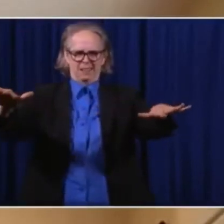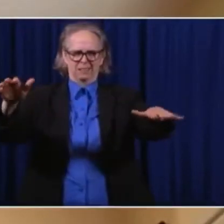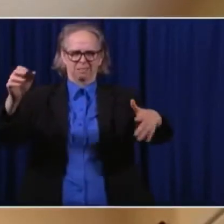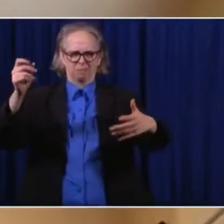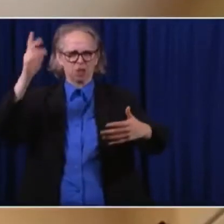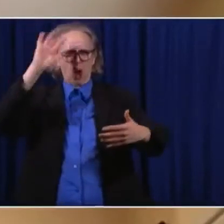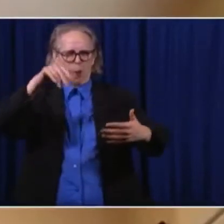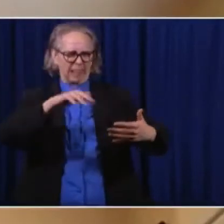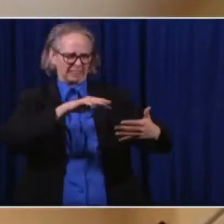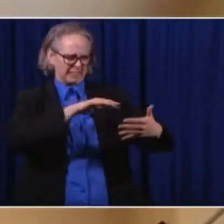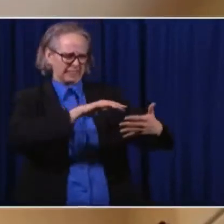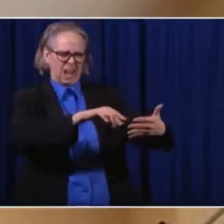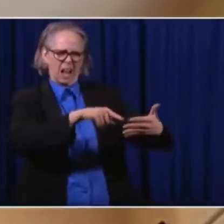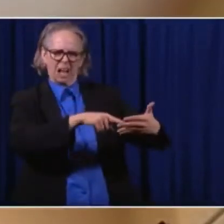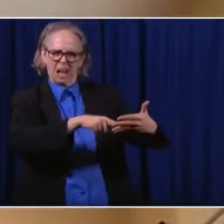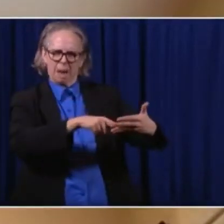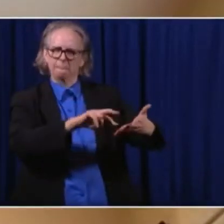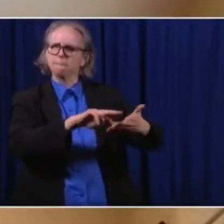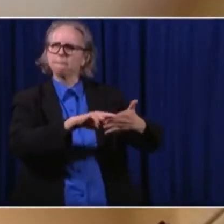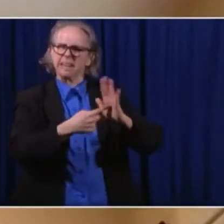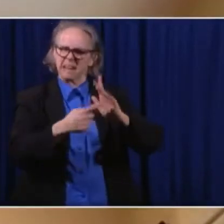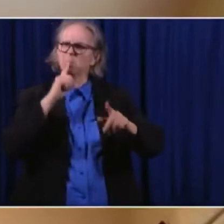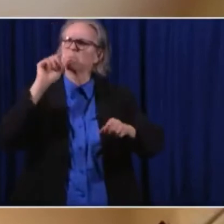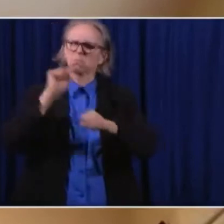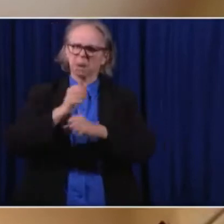contradicting a vast repository of